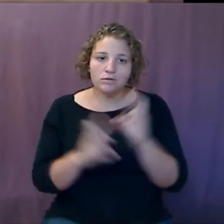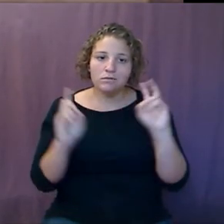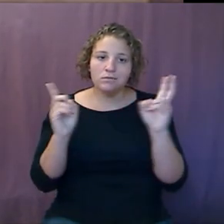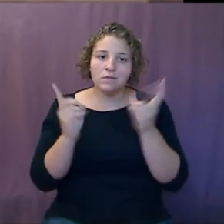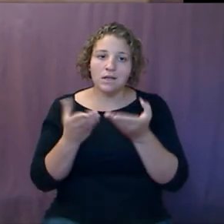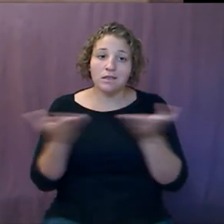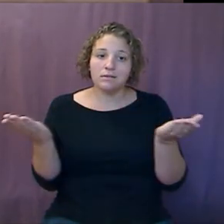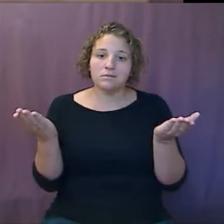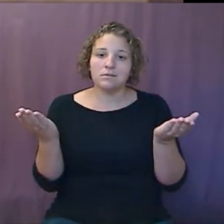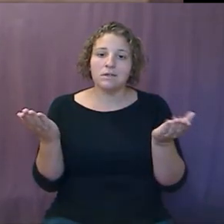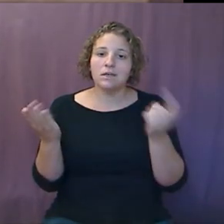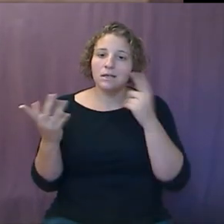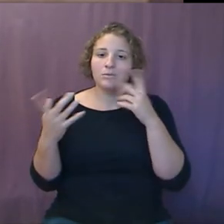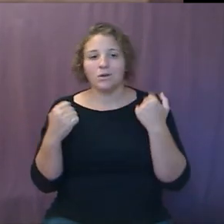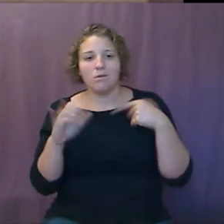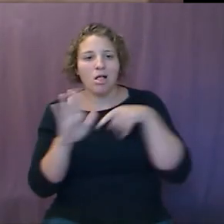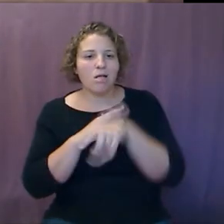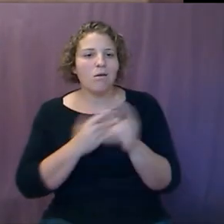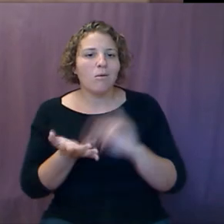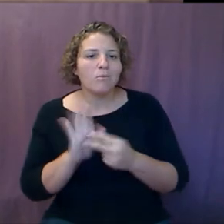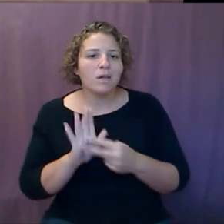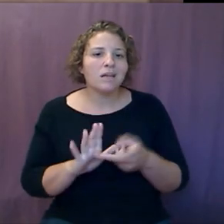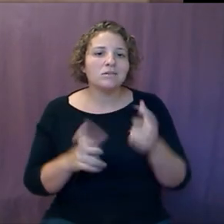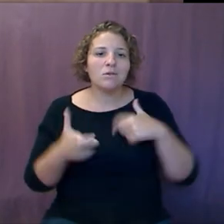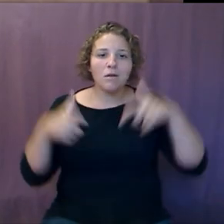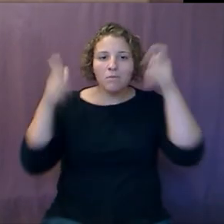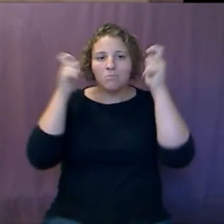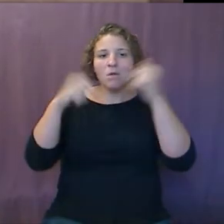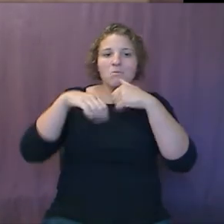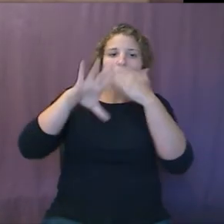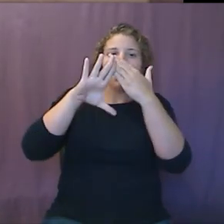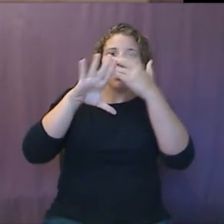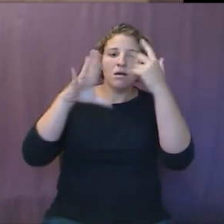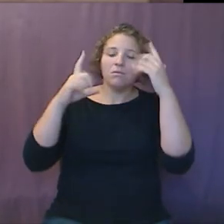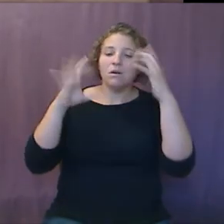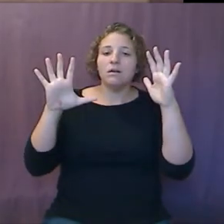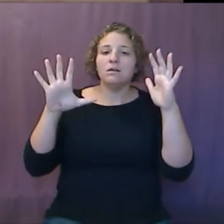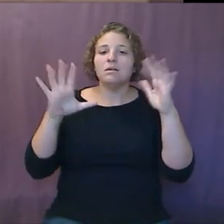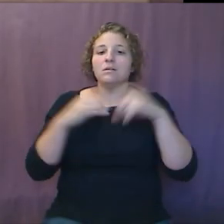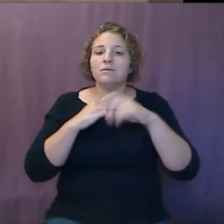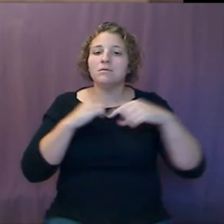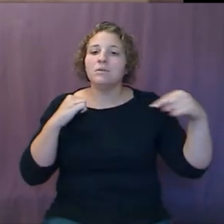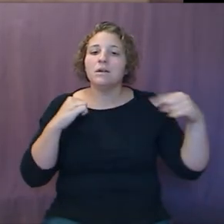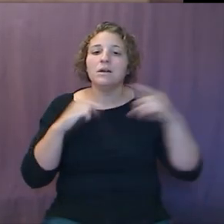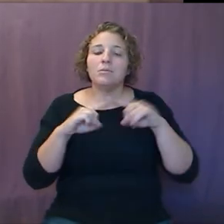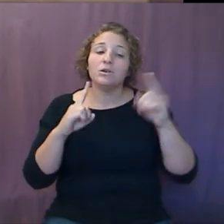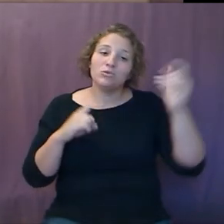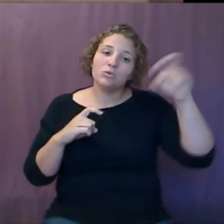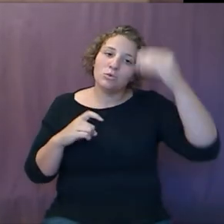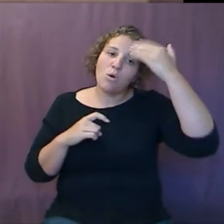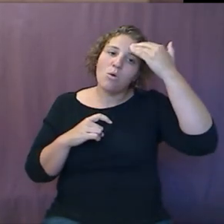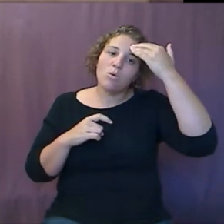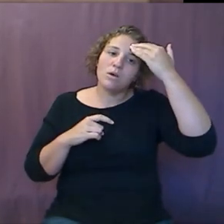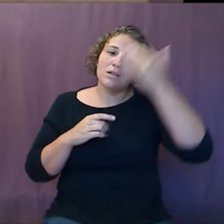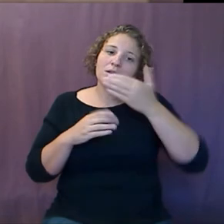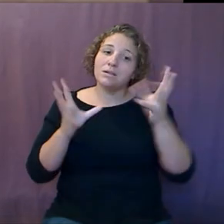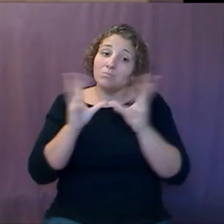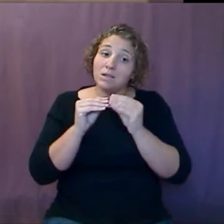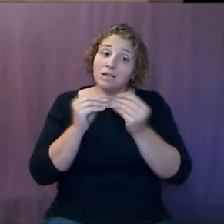extremes about what does it mean and you can get your foil hat out and all that but know that these things do exist and there are some who argue that these